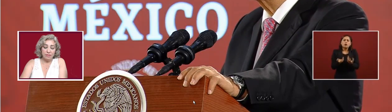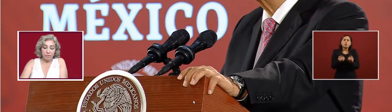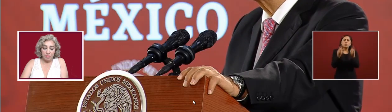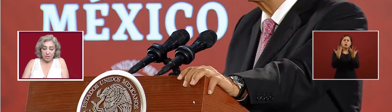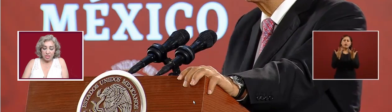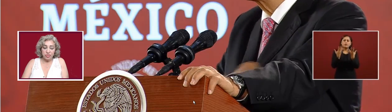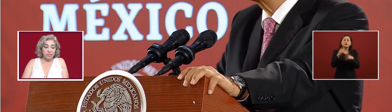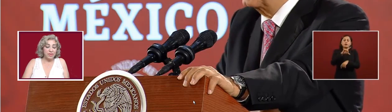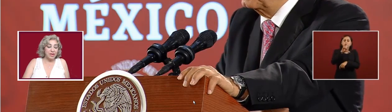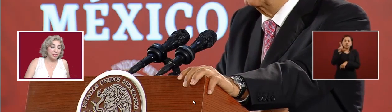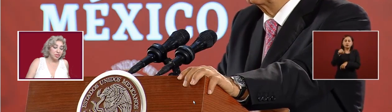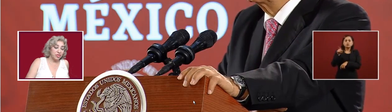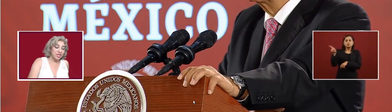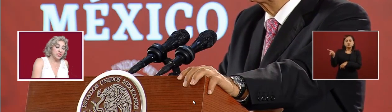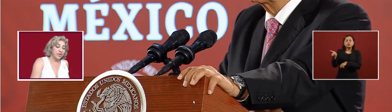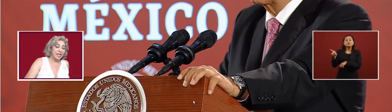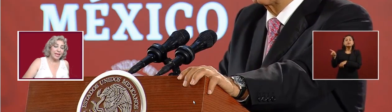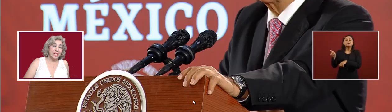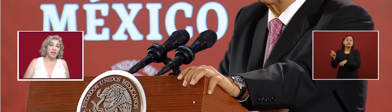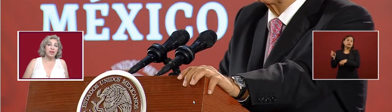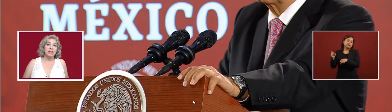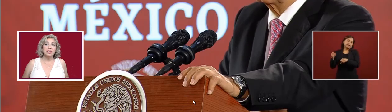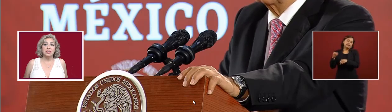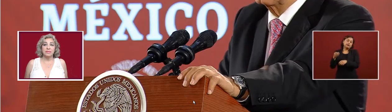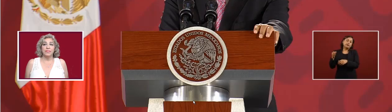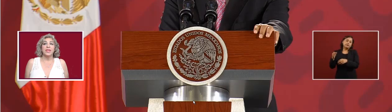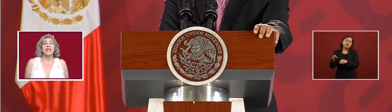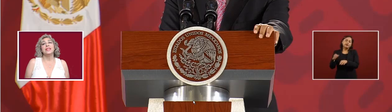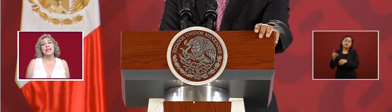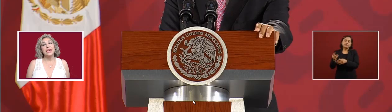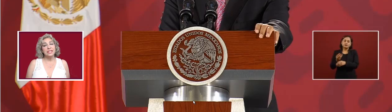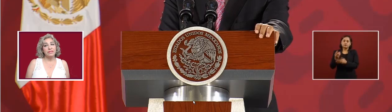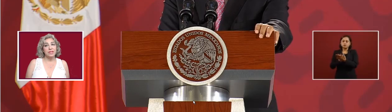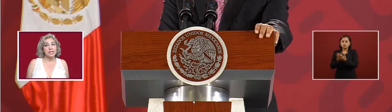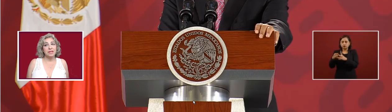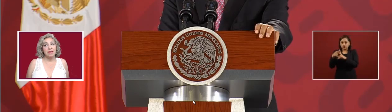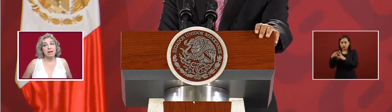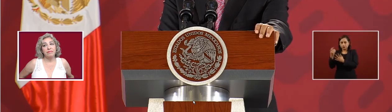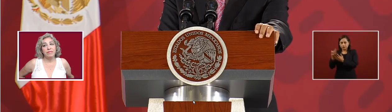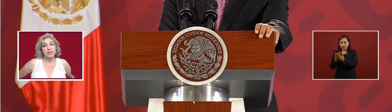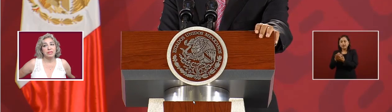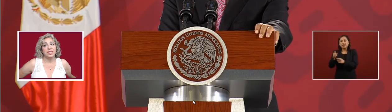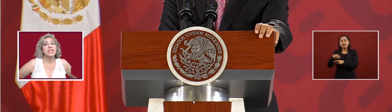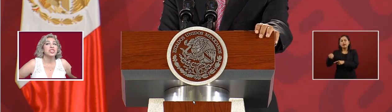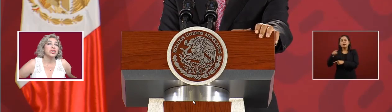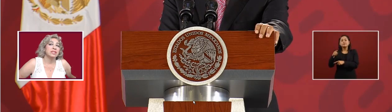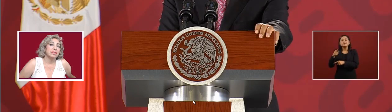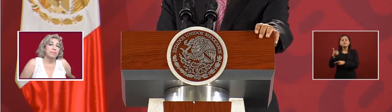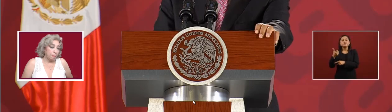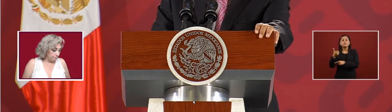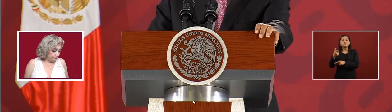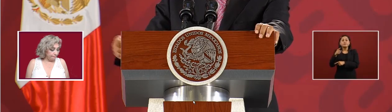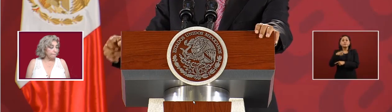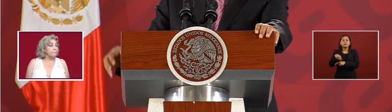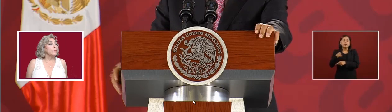And, from the, federal treasury, like it occurs, in the case of the, federal teachers,